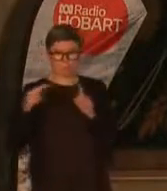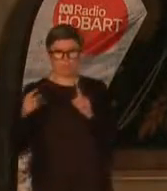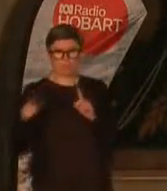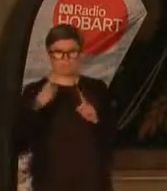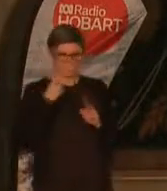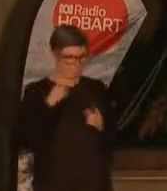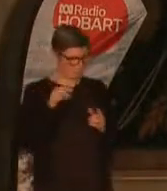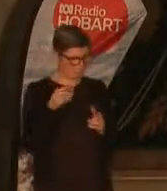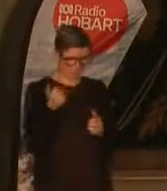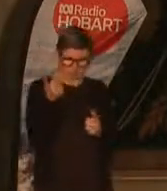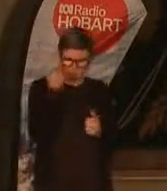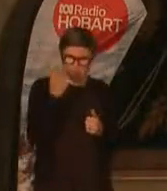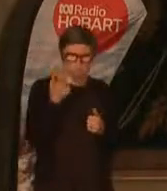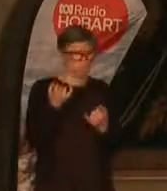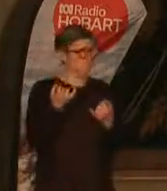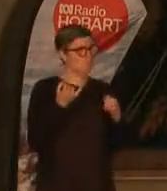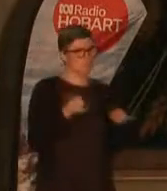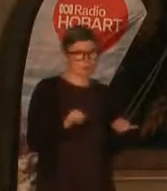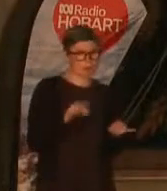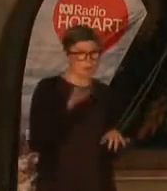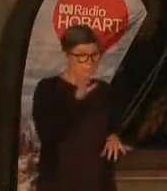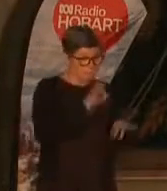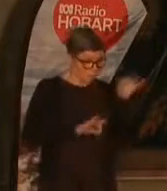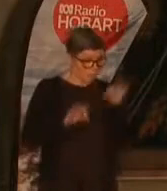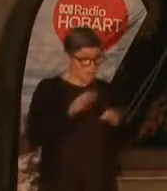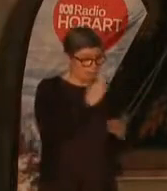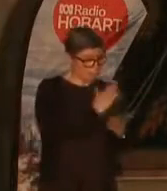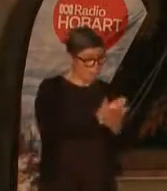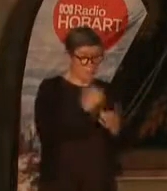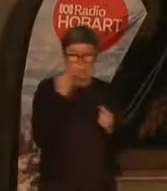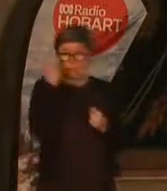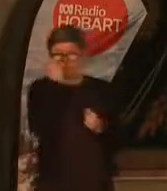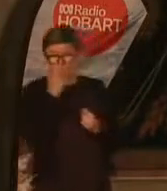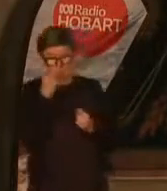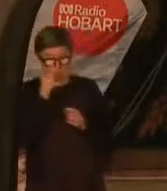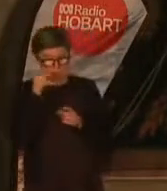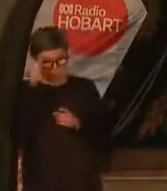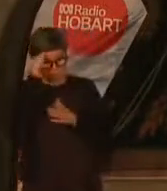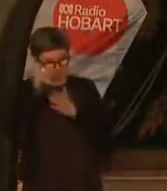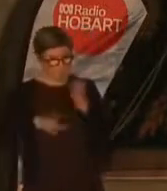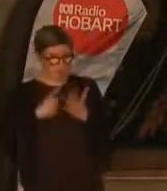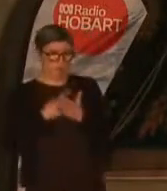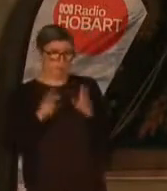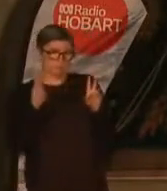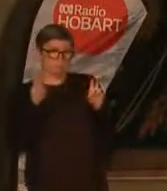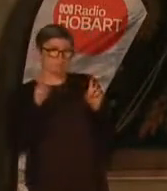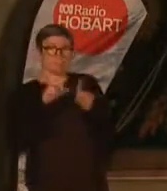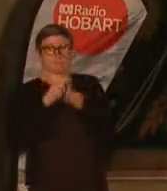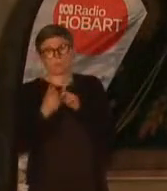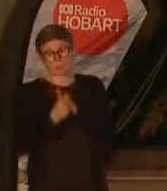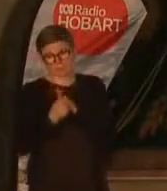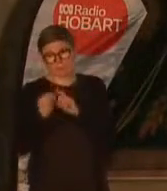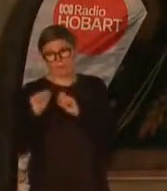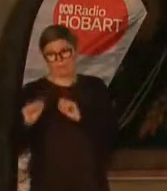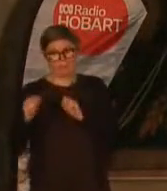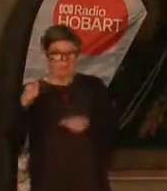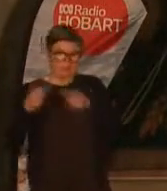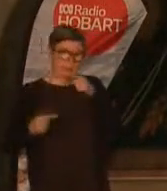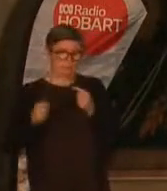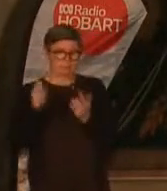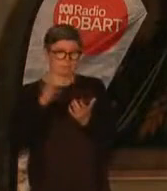and ridiculous because science was true, Maori knowledge was cultural. So that was the basis of their argument. And they had a